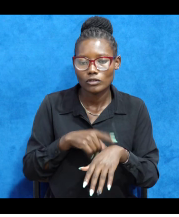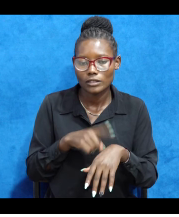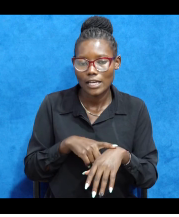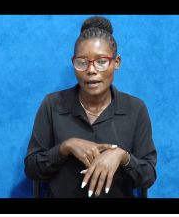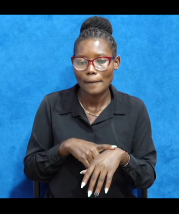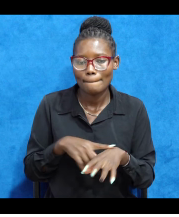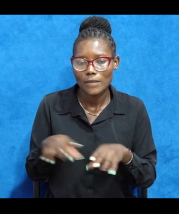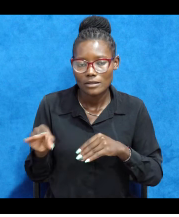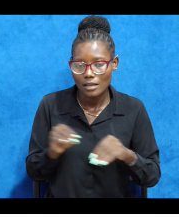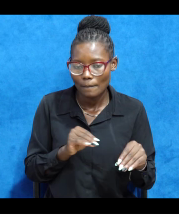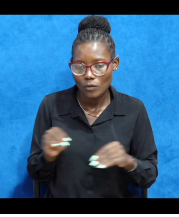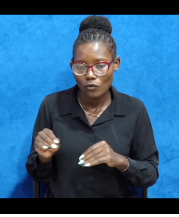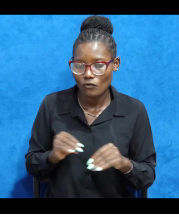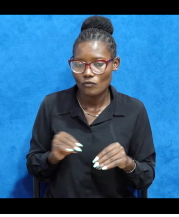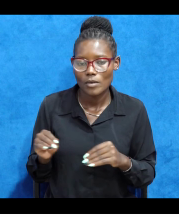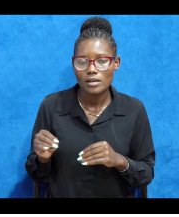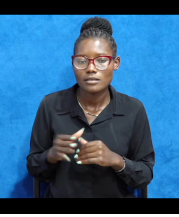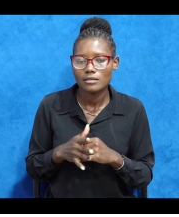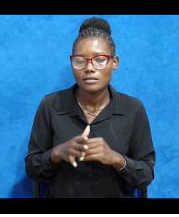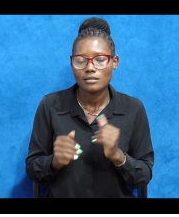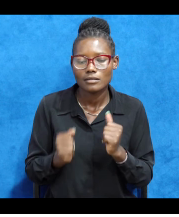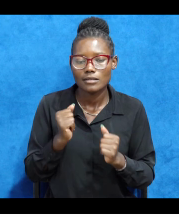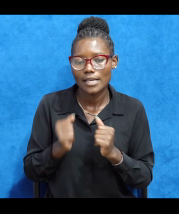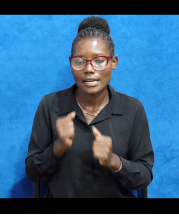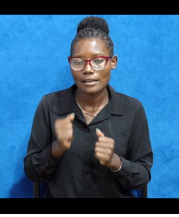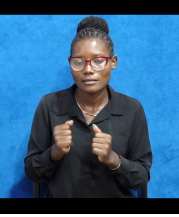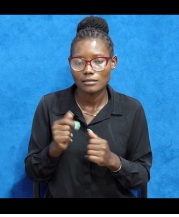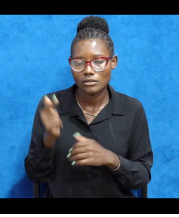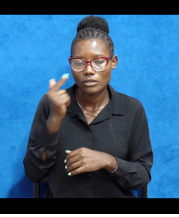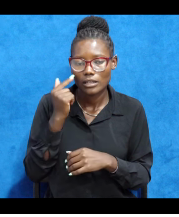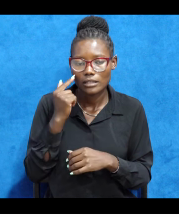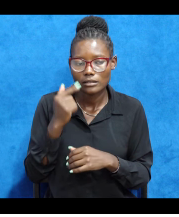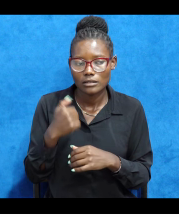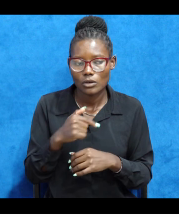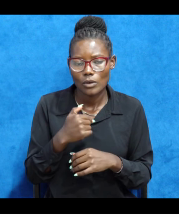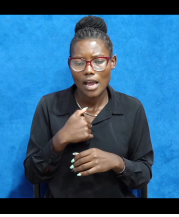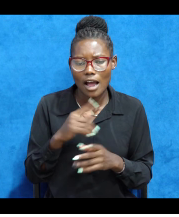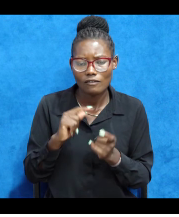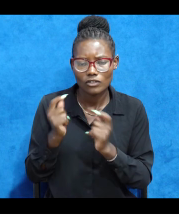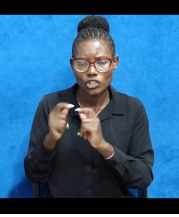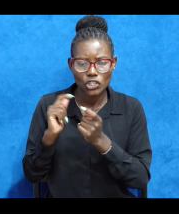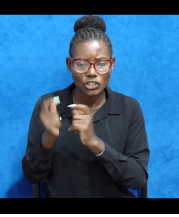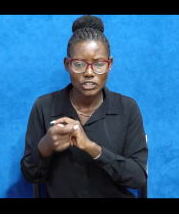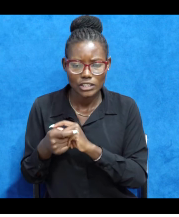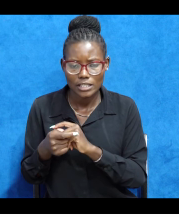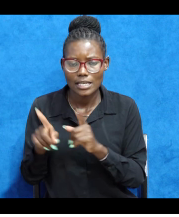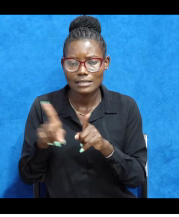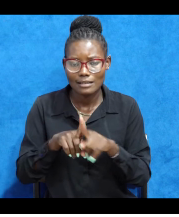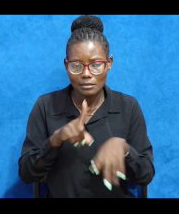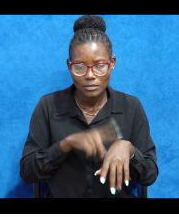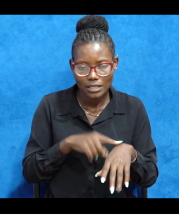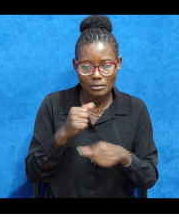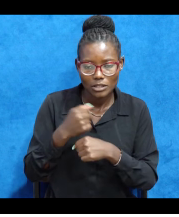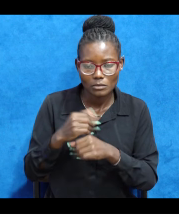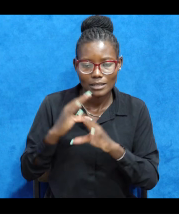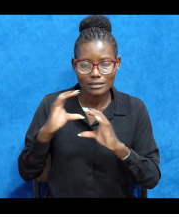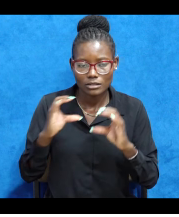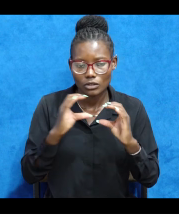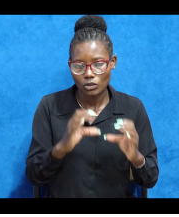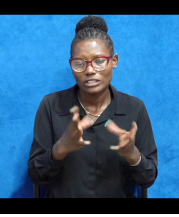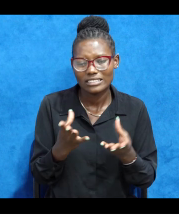of it. We're allowing us to give the athlete some kind of external feedback and to take